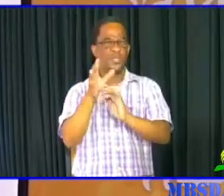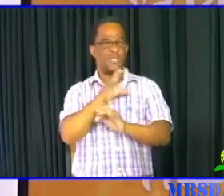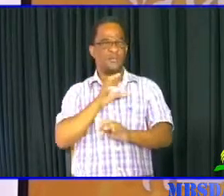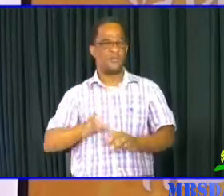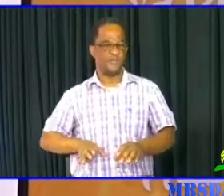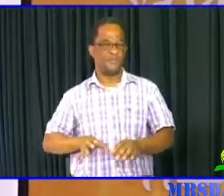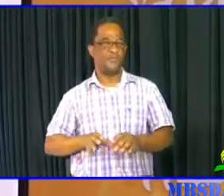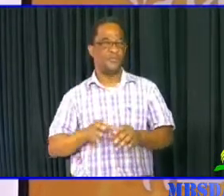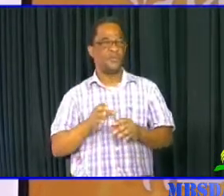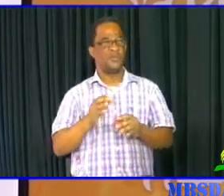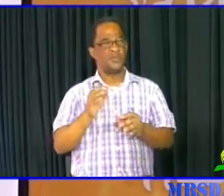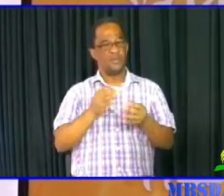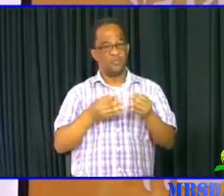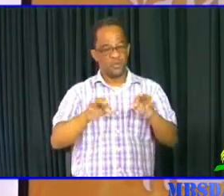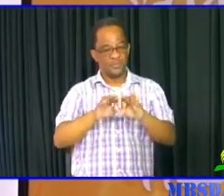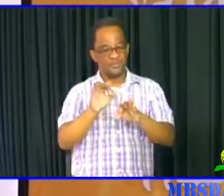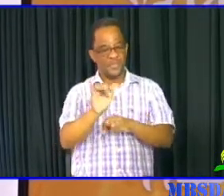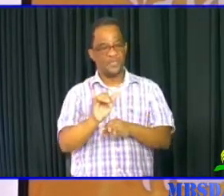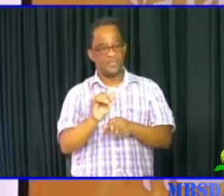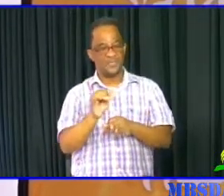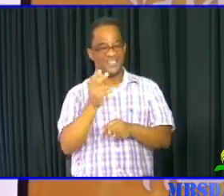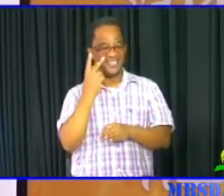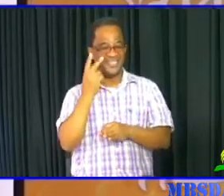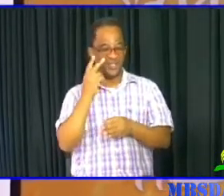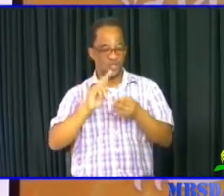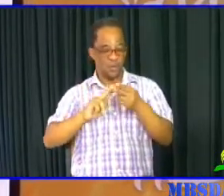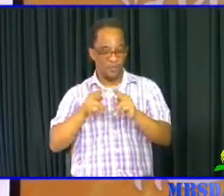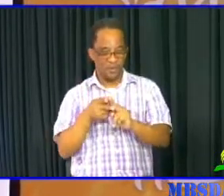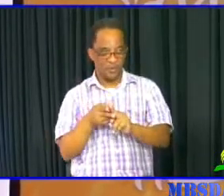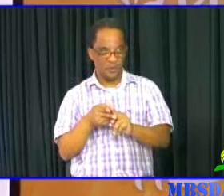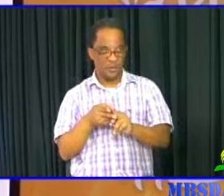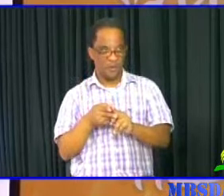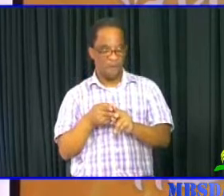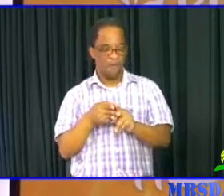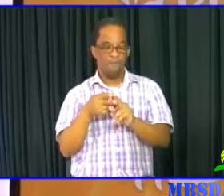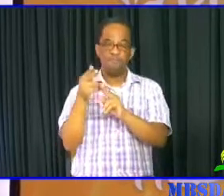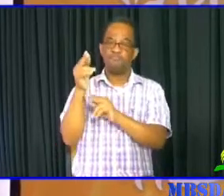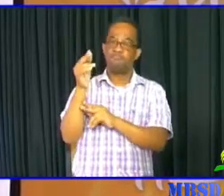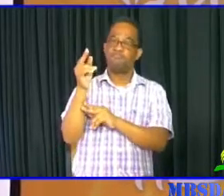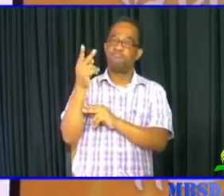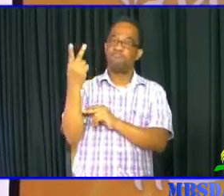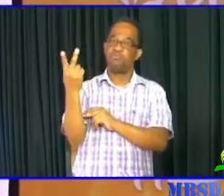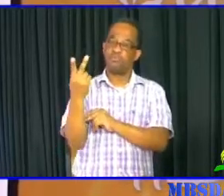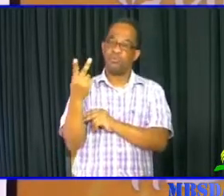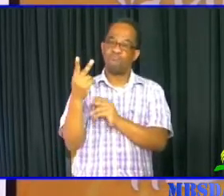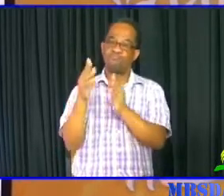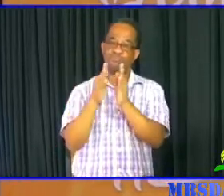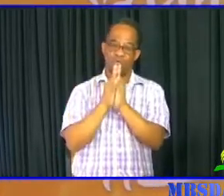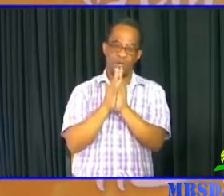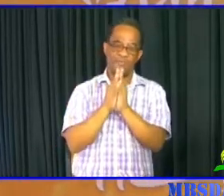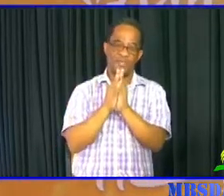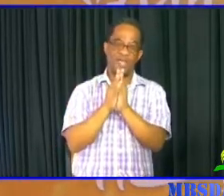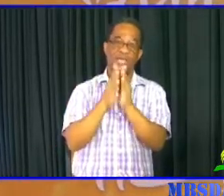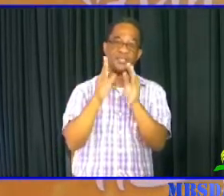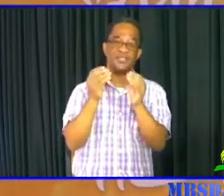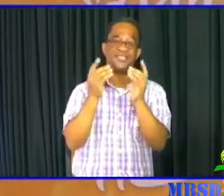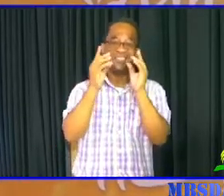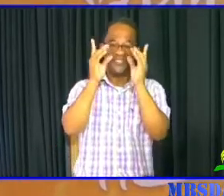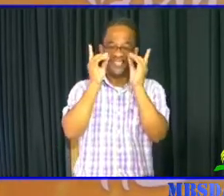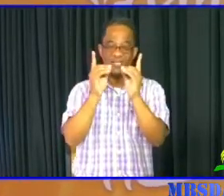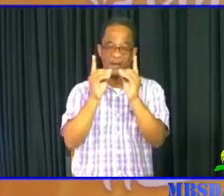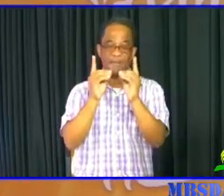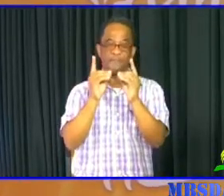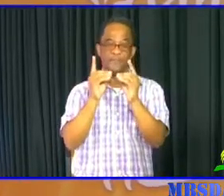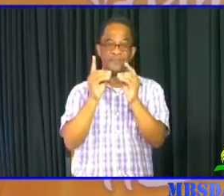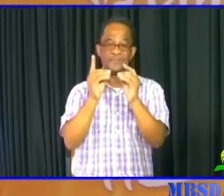as well that you note the numbers for both prayer as well as for decision making. We